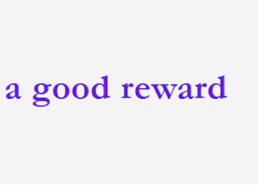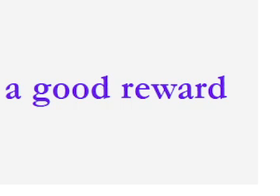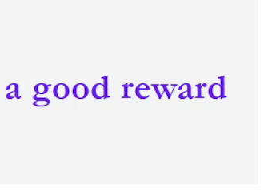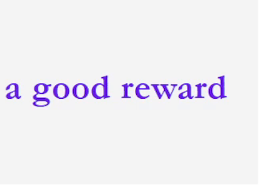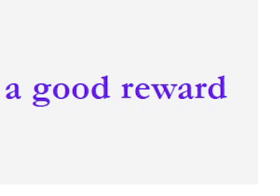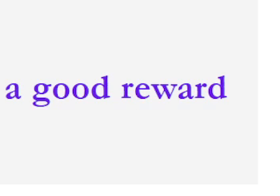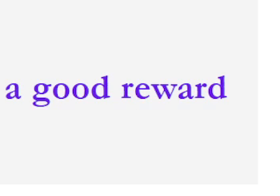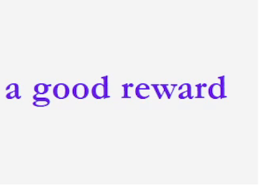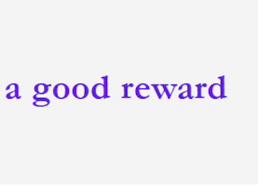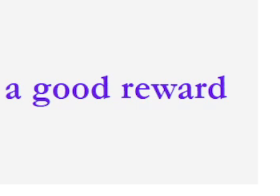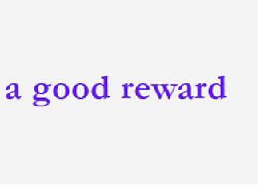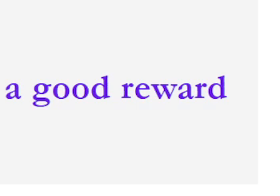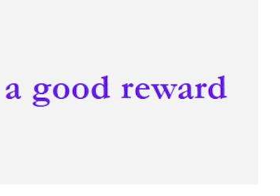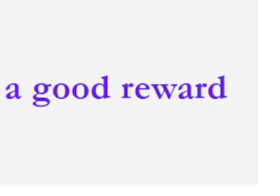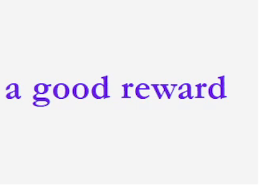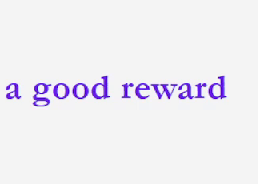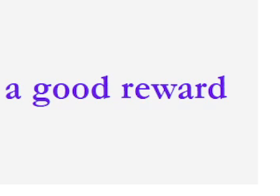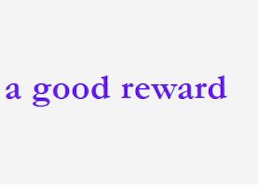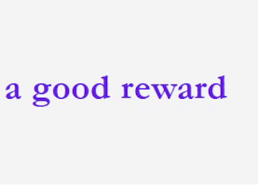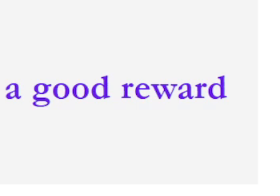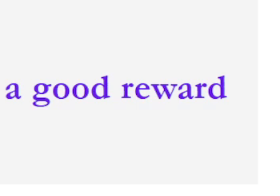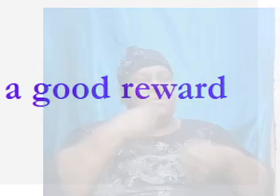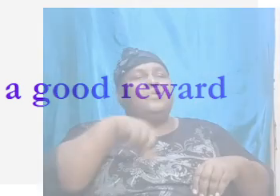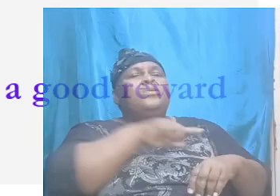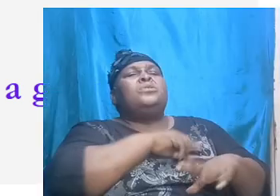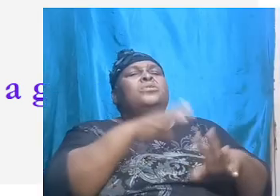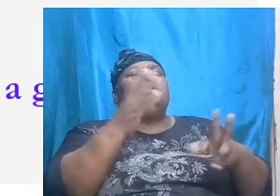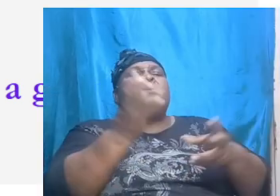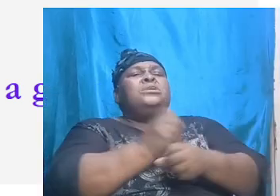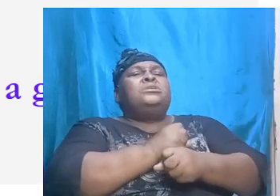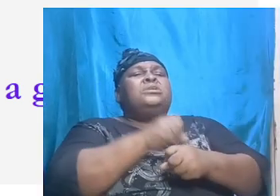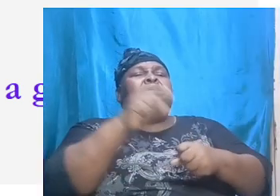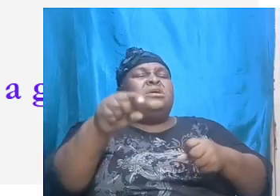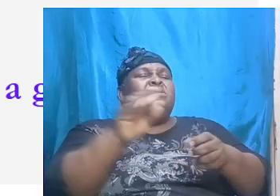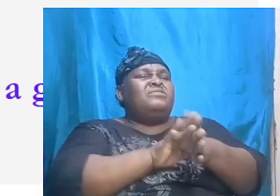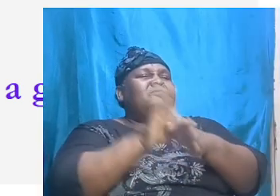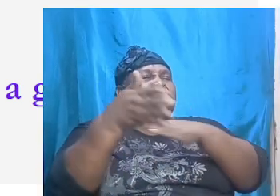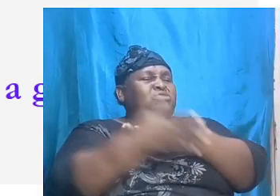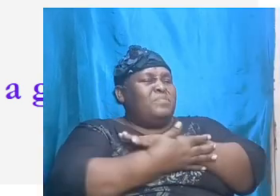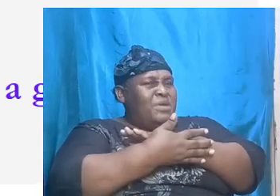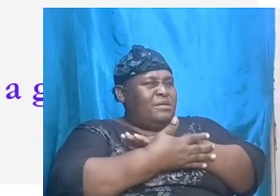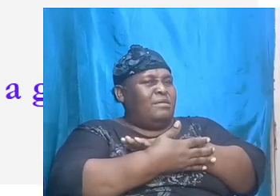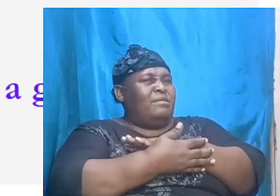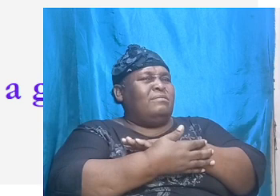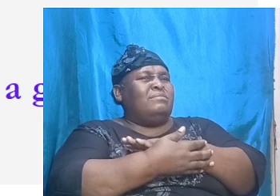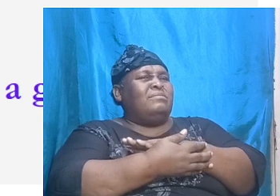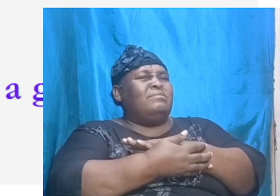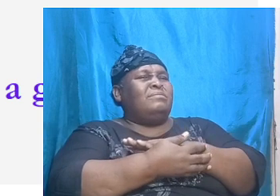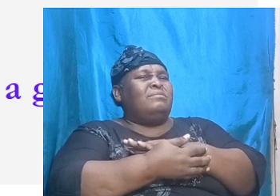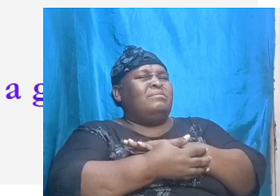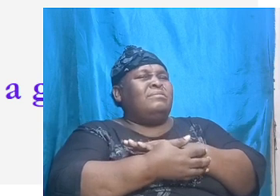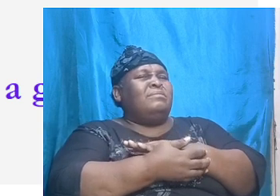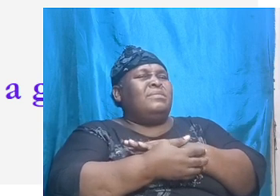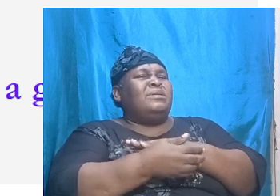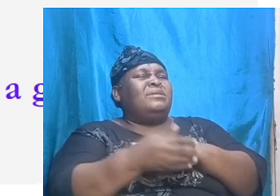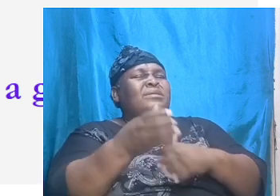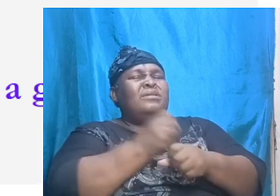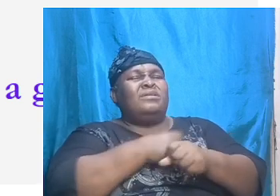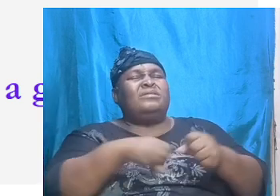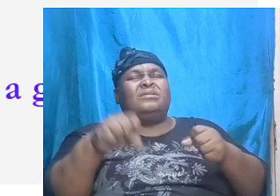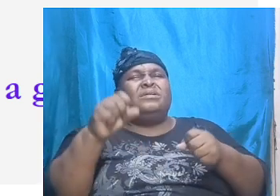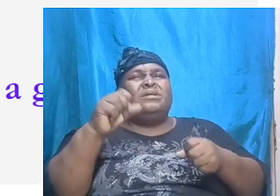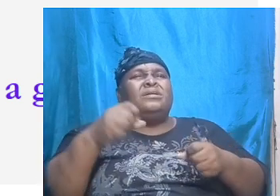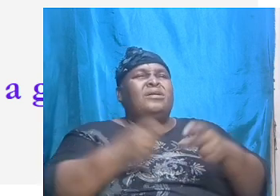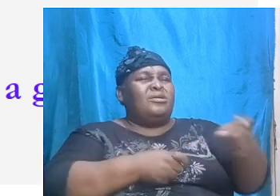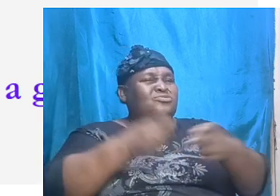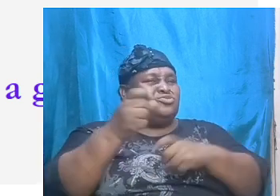brethren, when we combine together, amen, we can take over this country. When we are combined together, we can take over this land. I